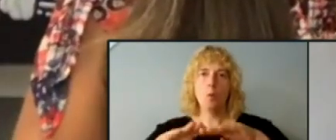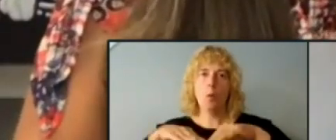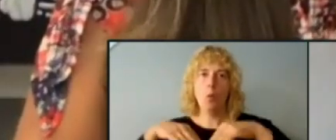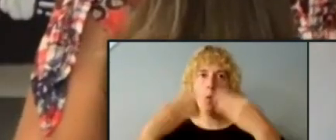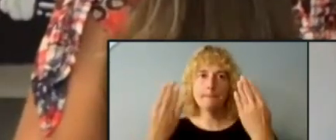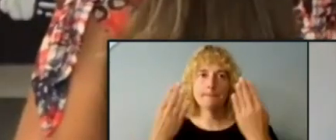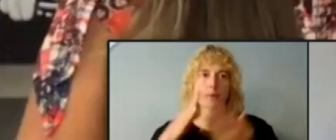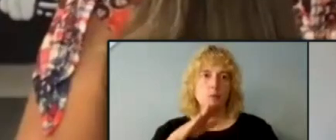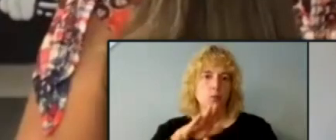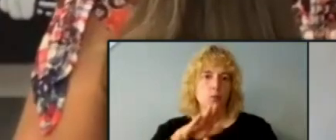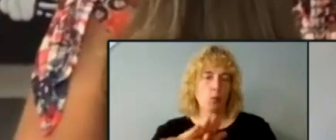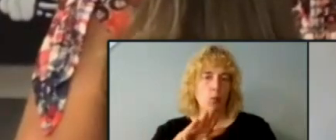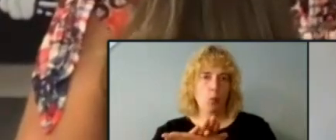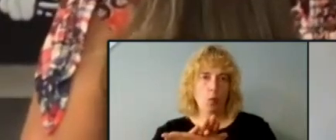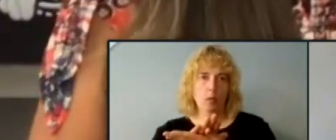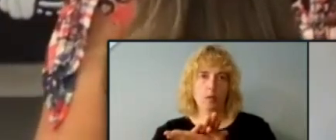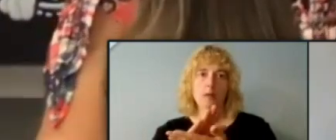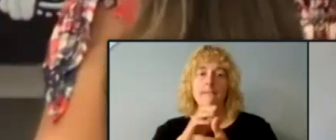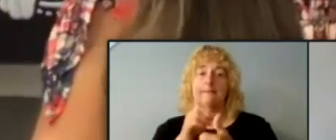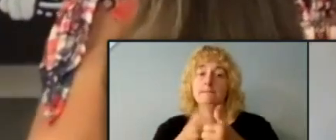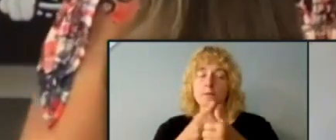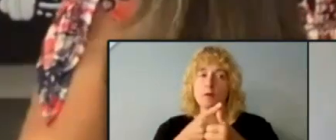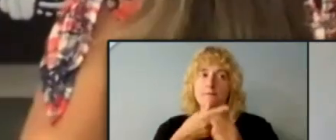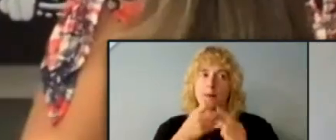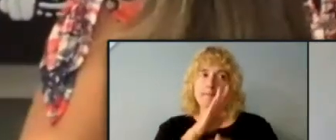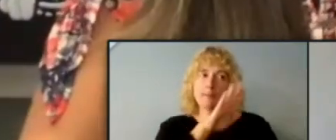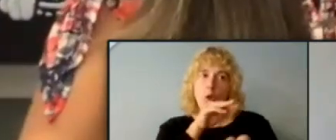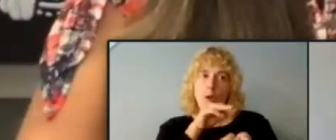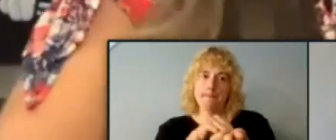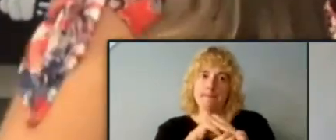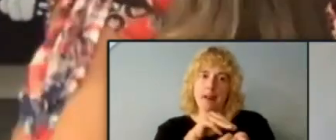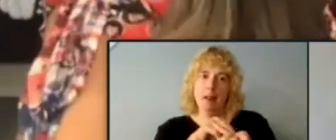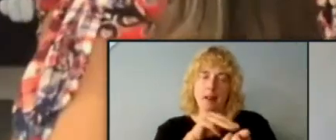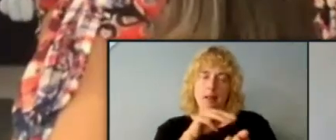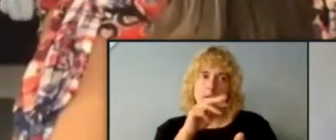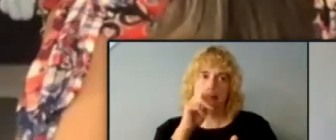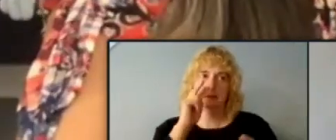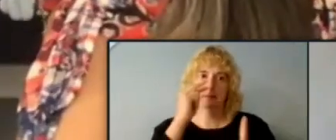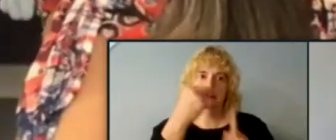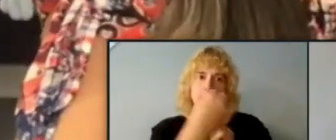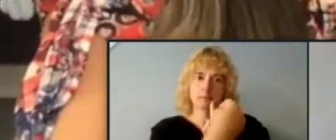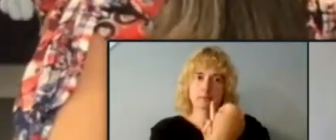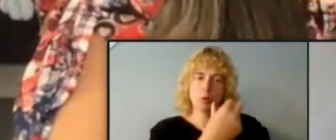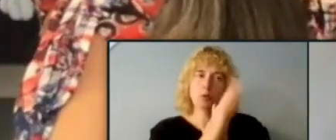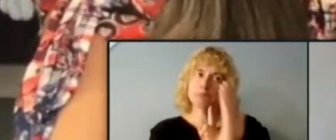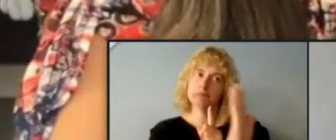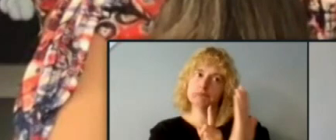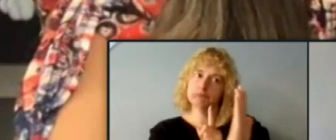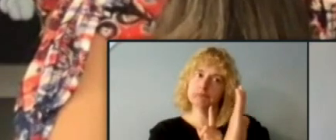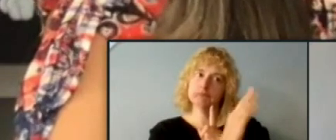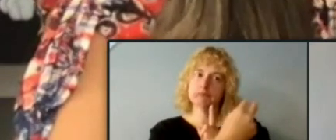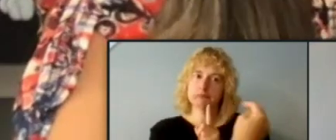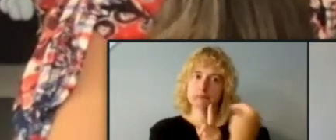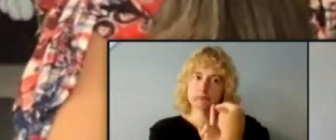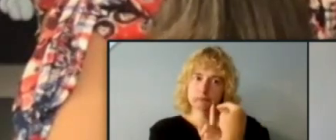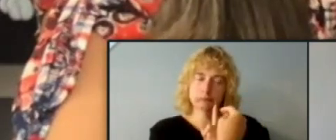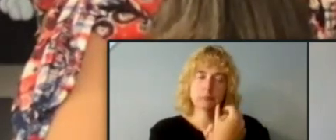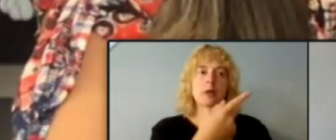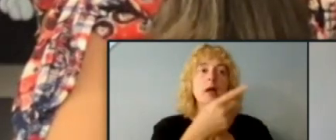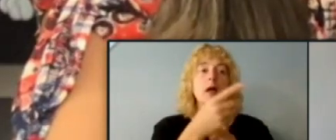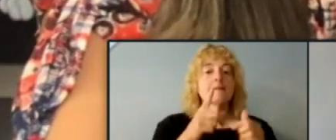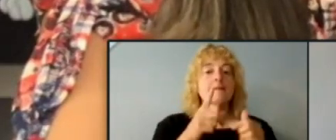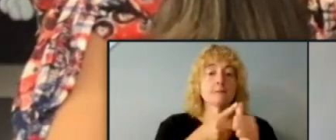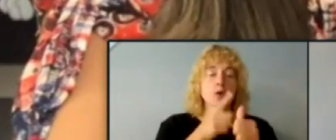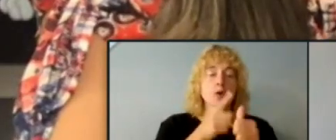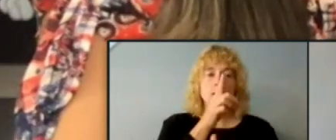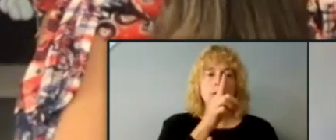going to open up with a panel of medical experts. First off, we have Dr. Oveta Fuller from the